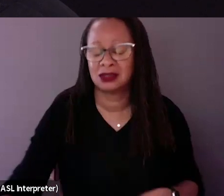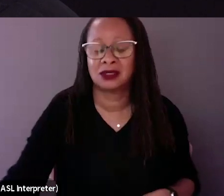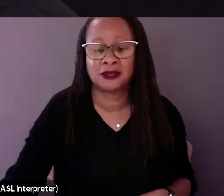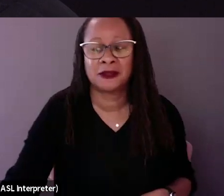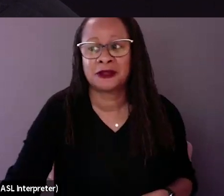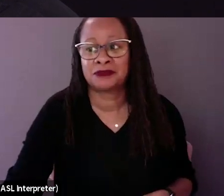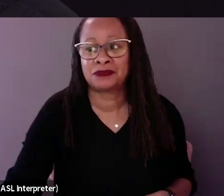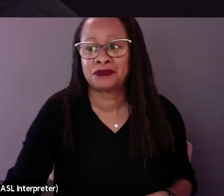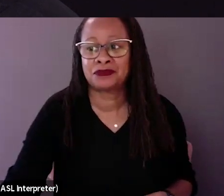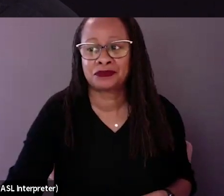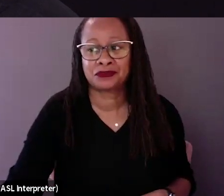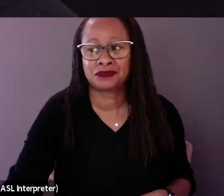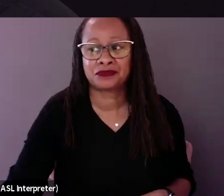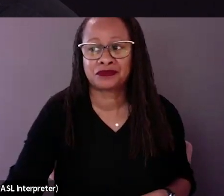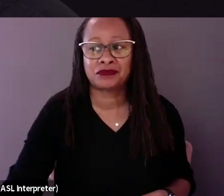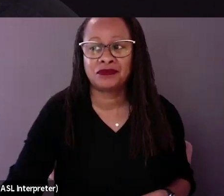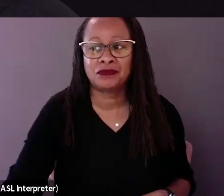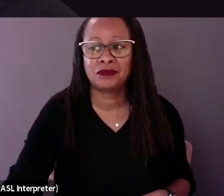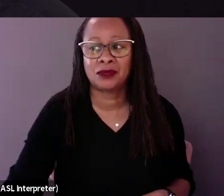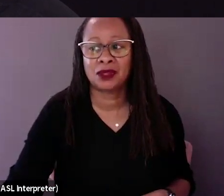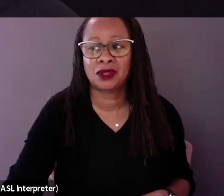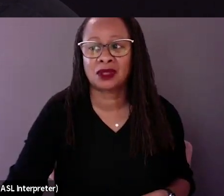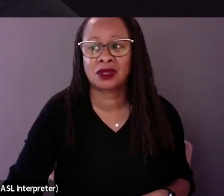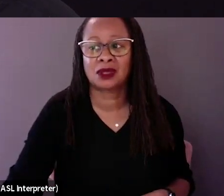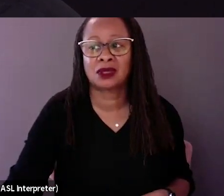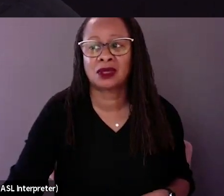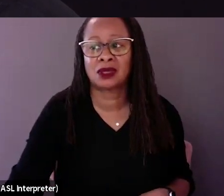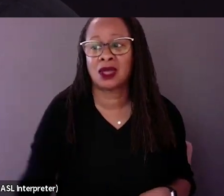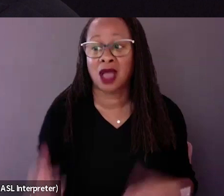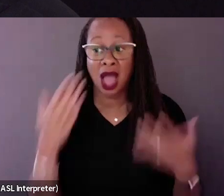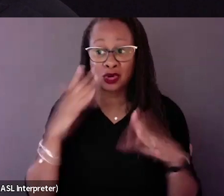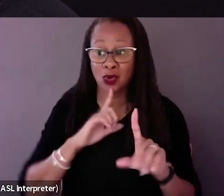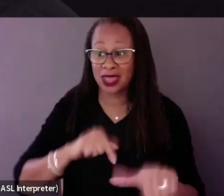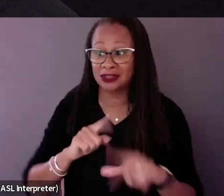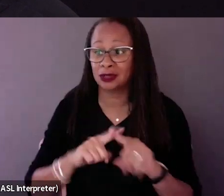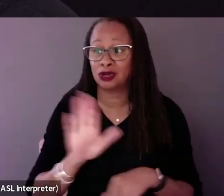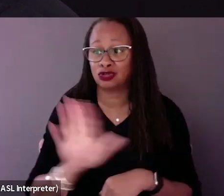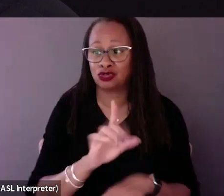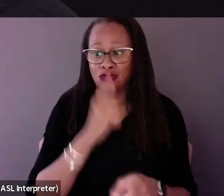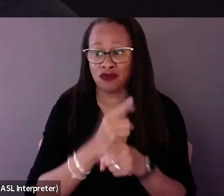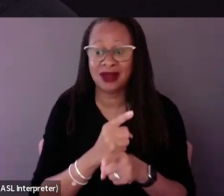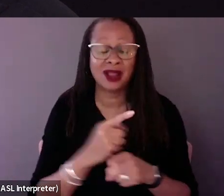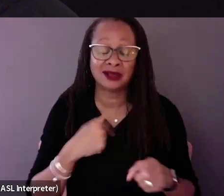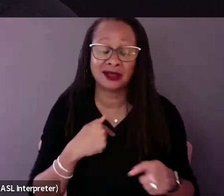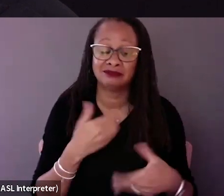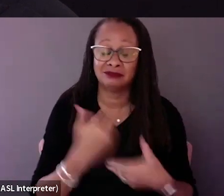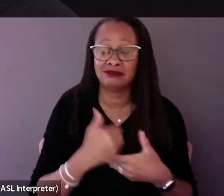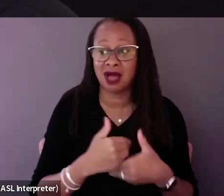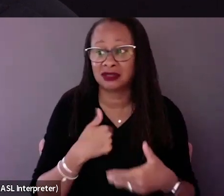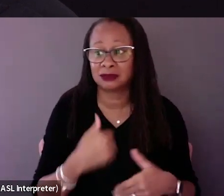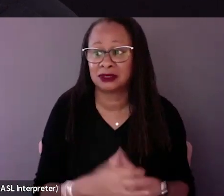And I really don't know the answer, but you're right. I mean, it troubles me, and